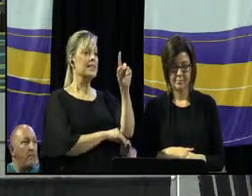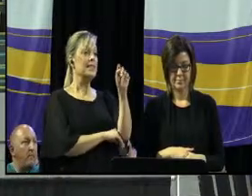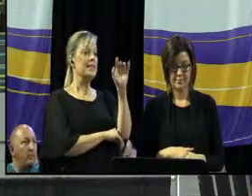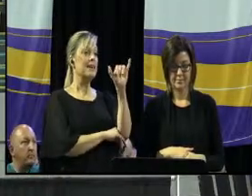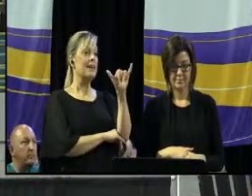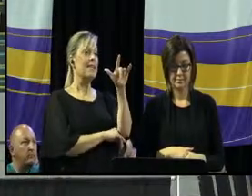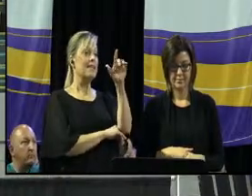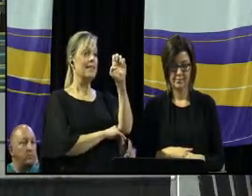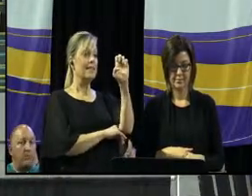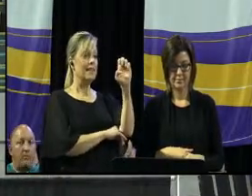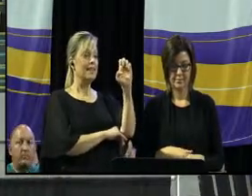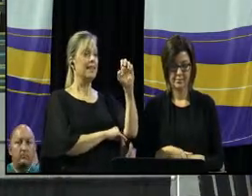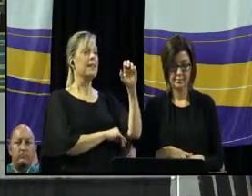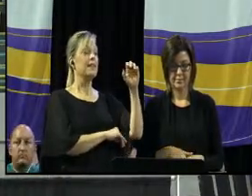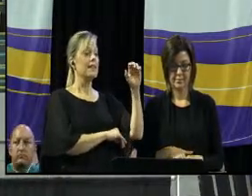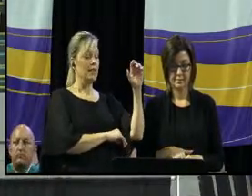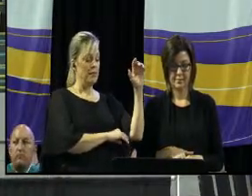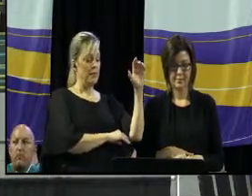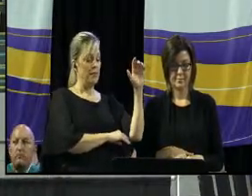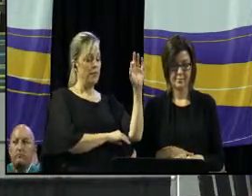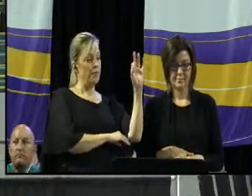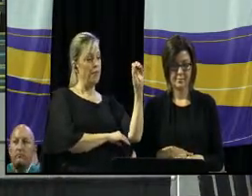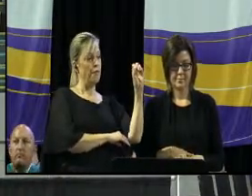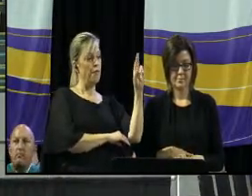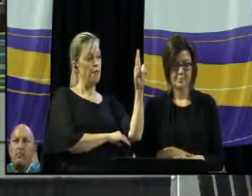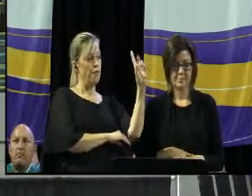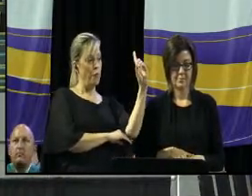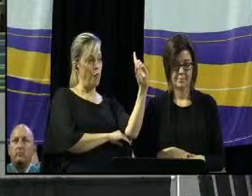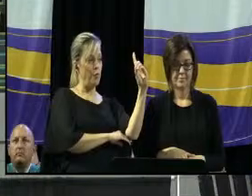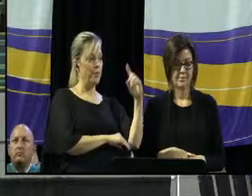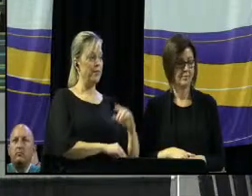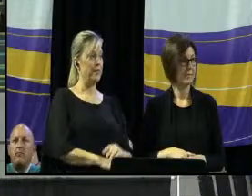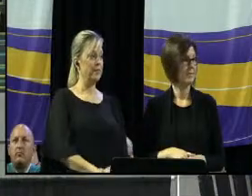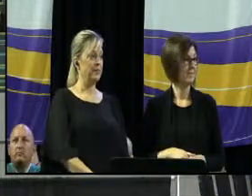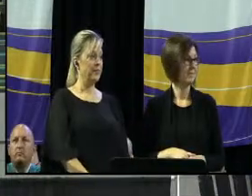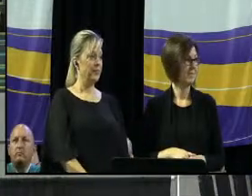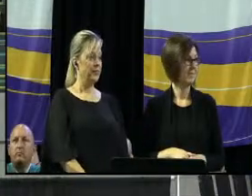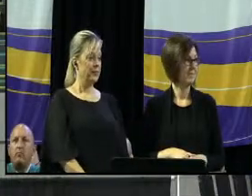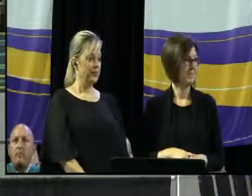Tylee Mackay Tremaine Ford.